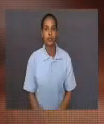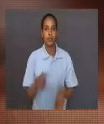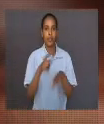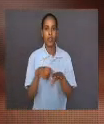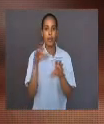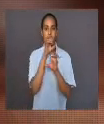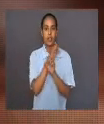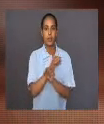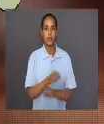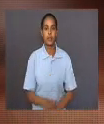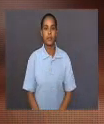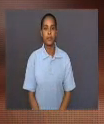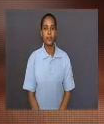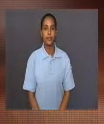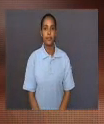Time's up.